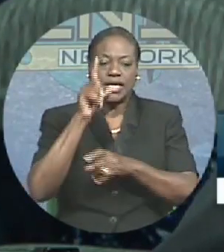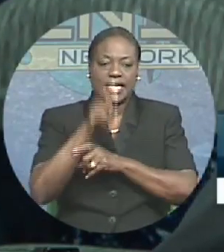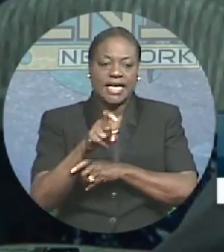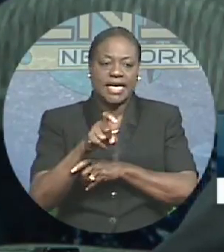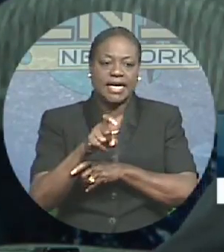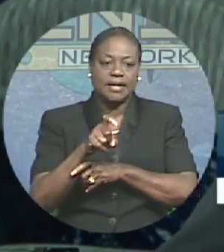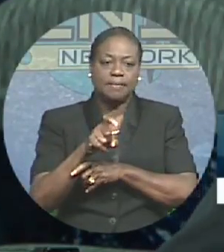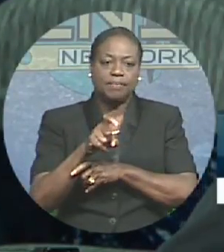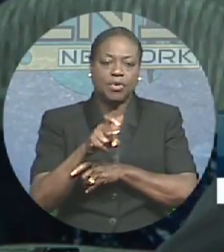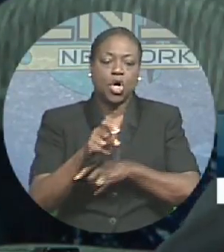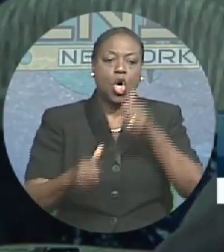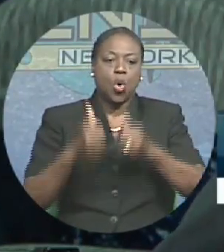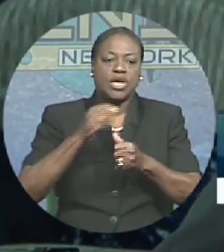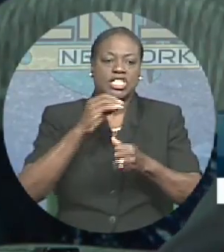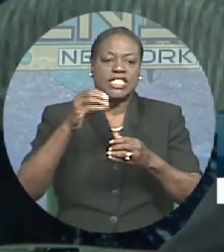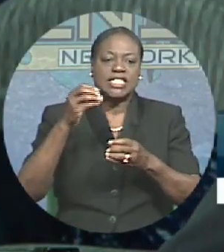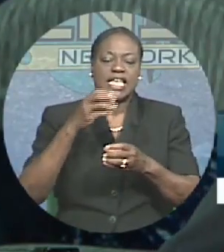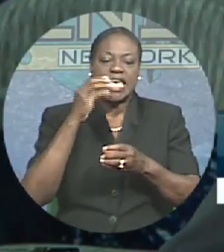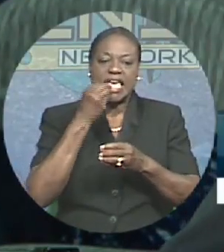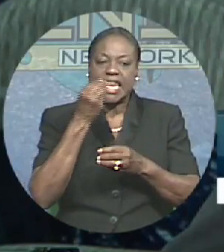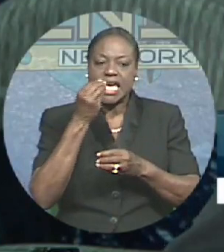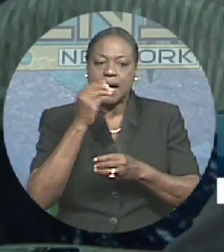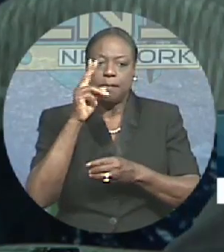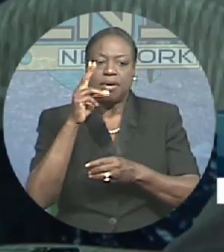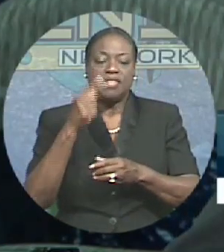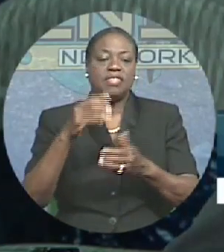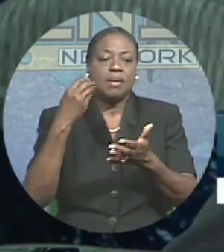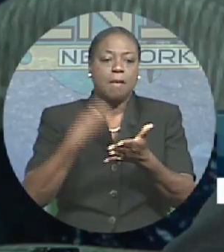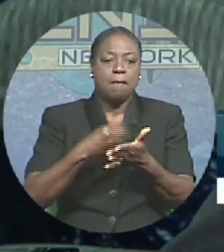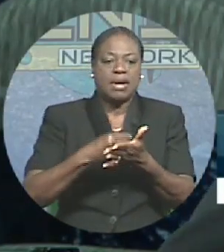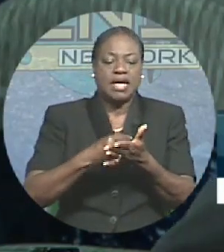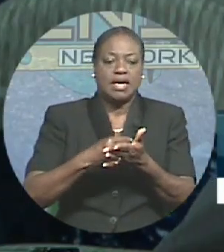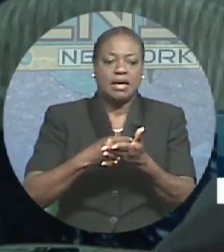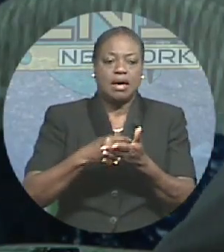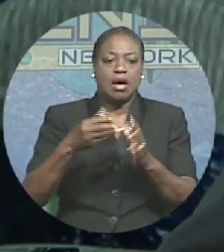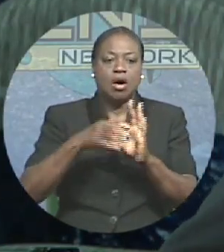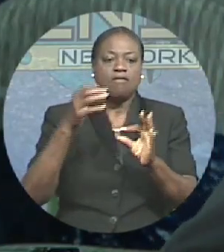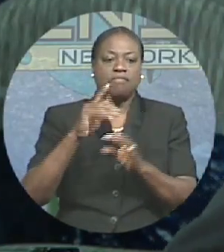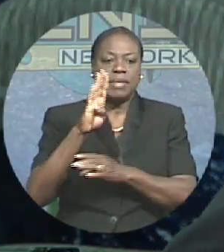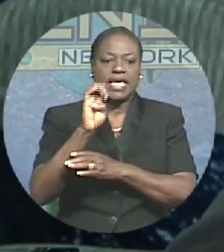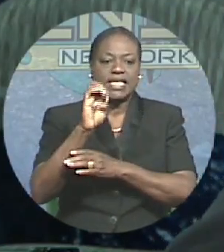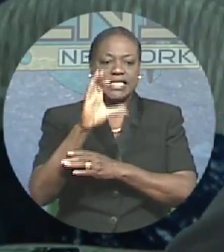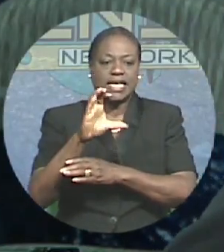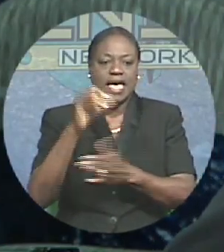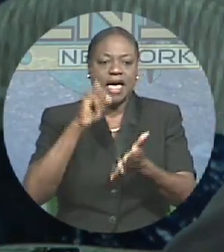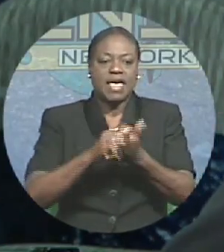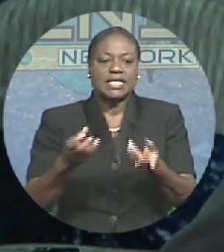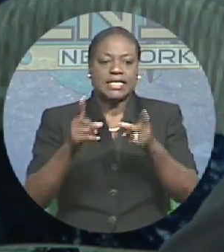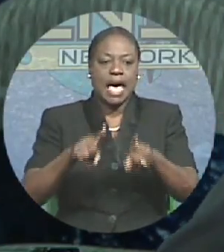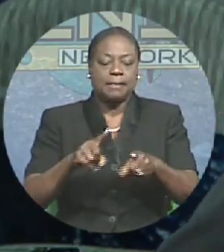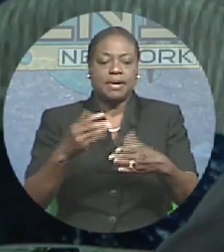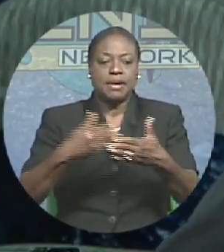which eating up the cash of the corporation? That has happened before.